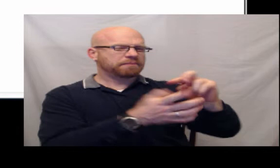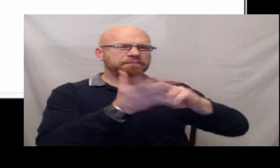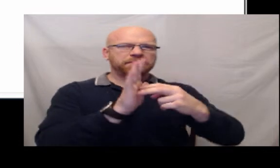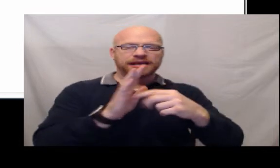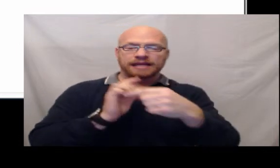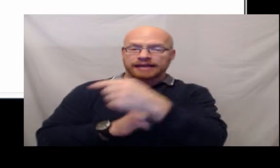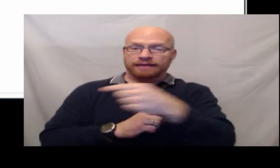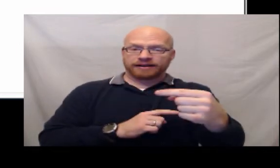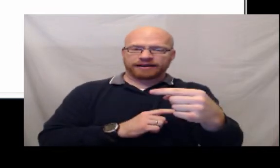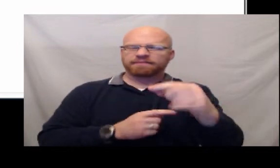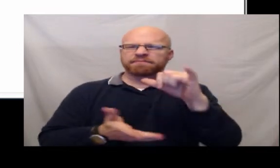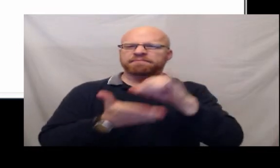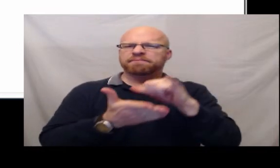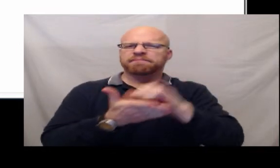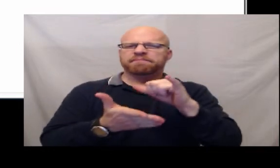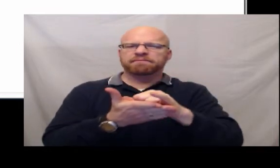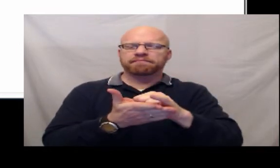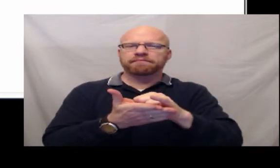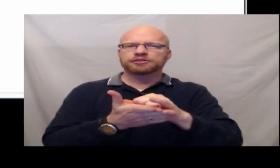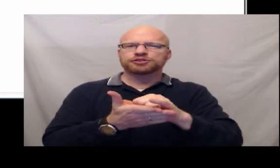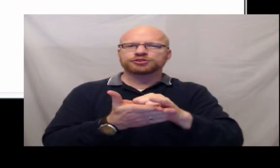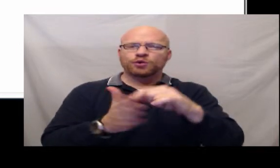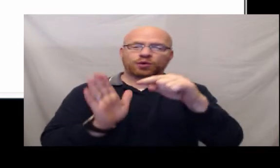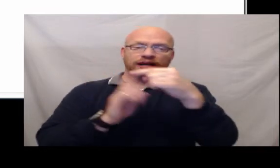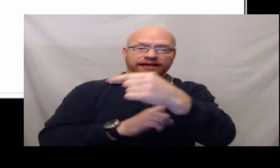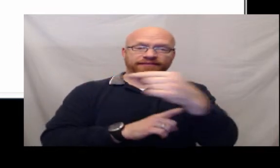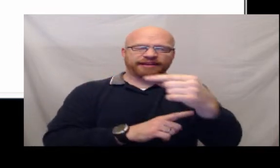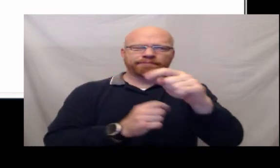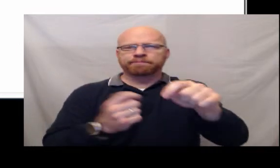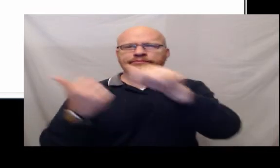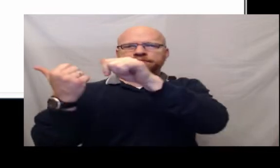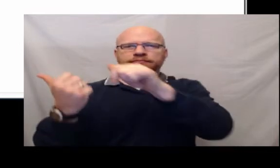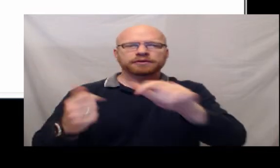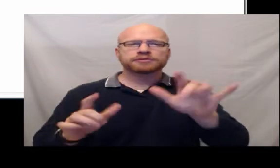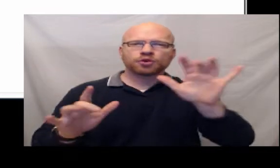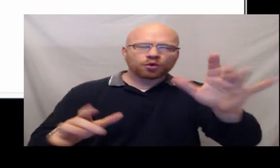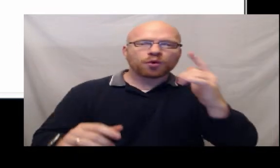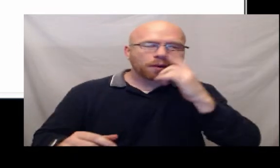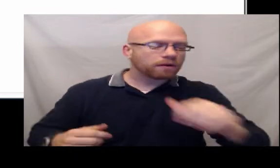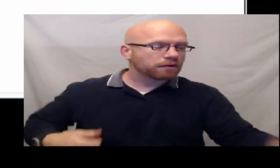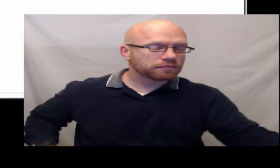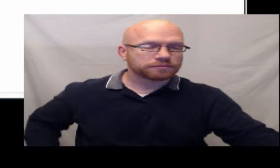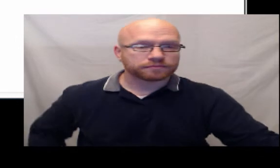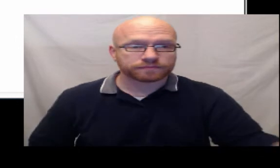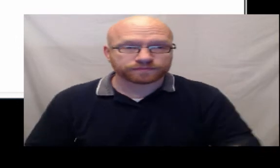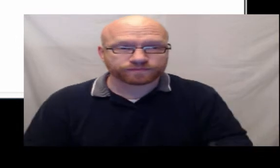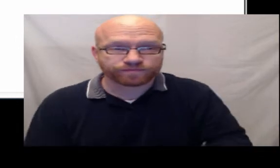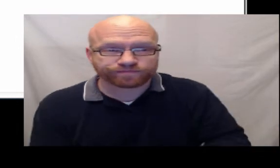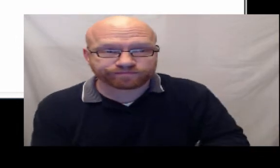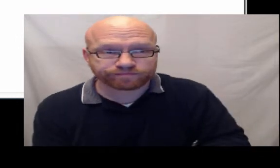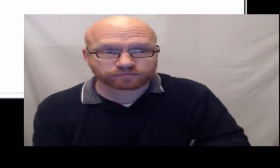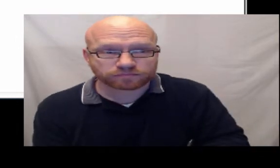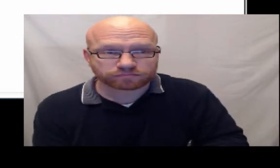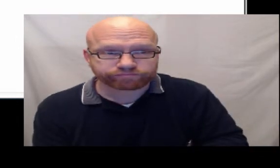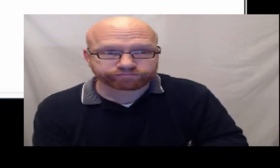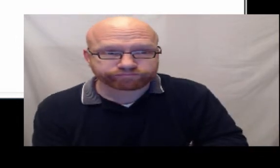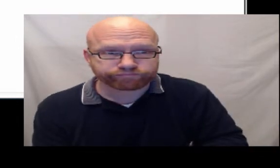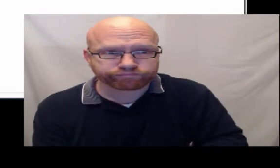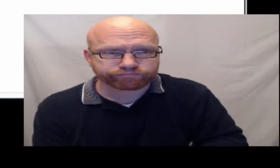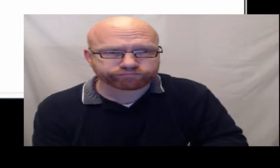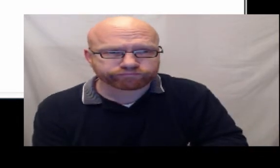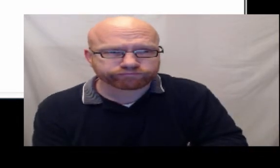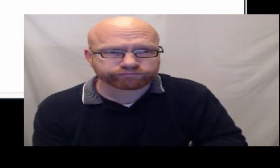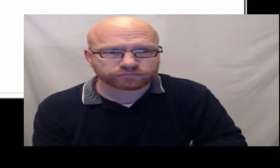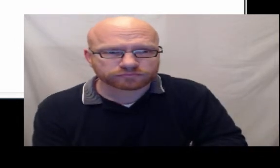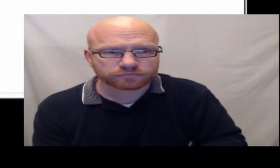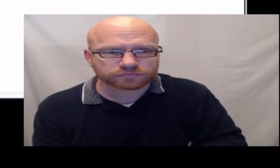positive 5, which means both factors have to be positive. We can't have a negative plus a negative. It doesn't become a positive. So